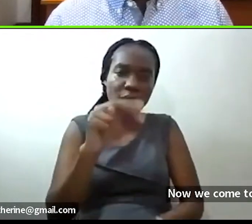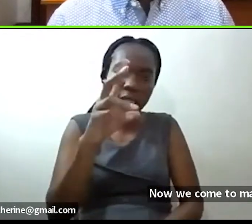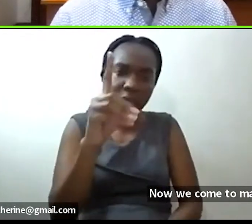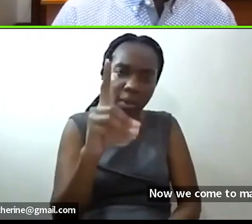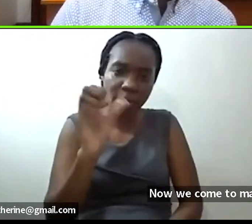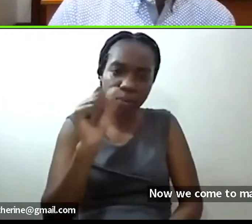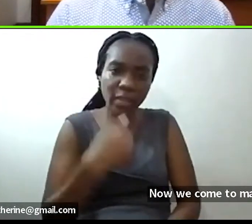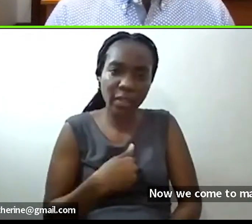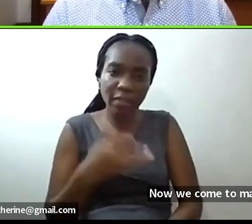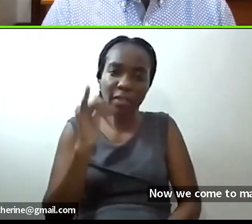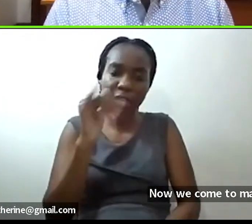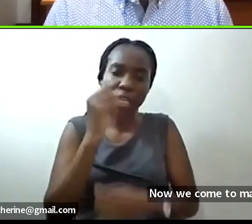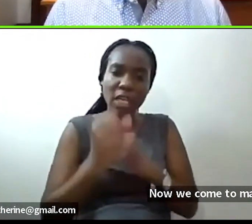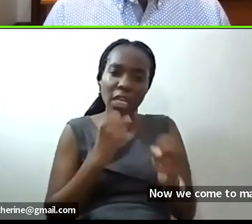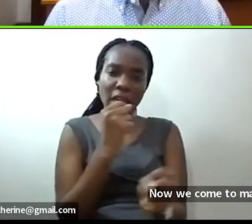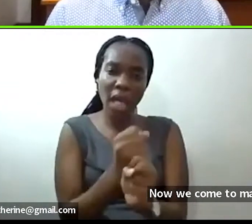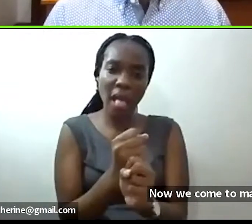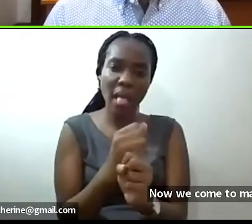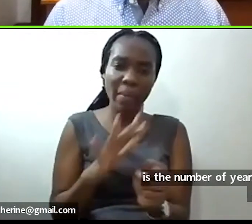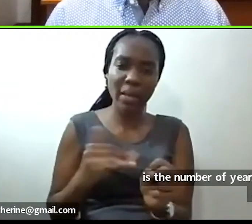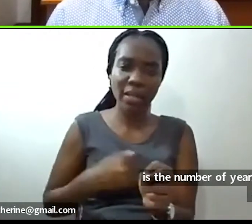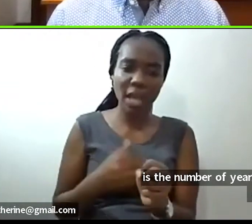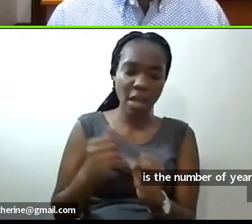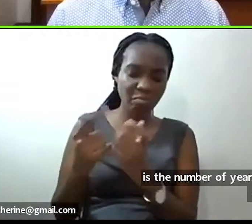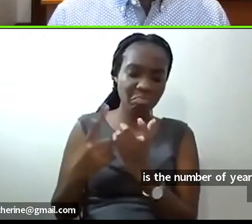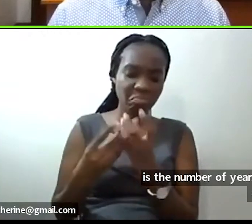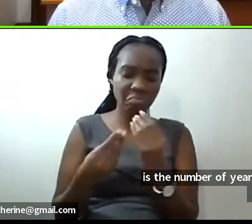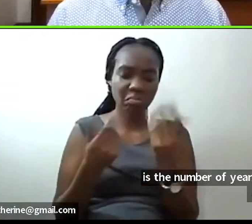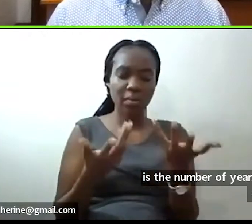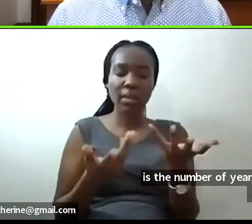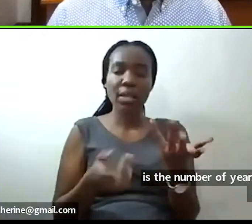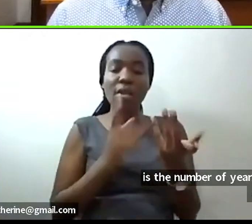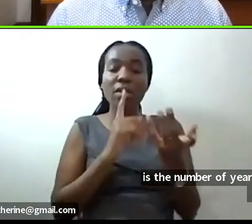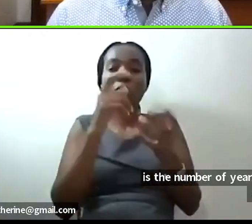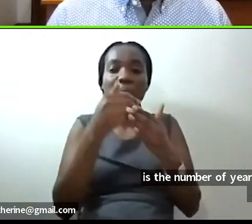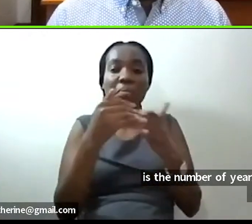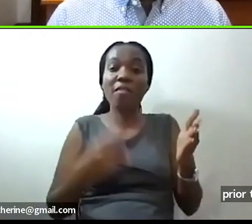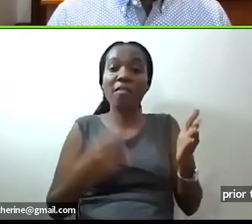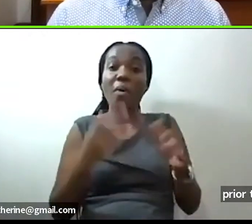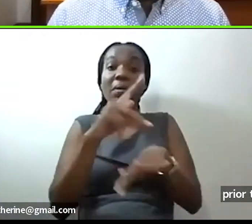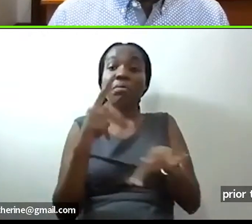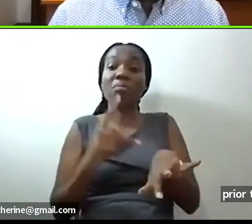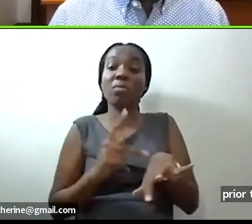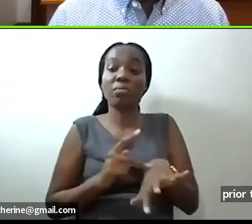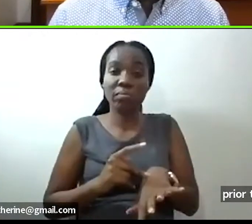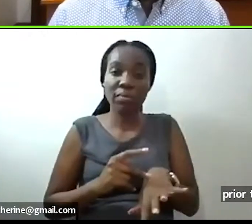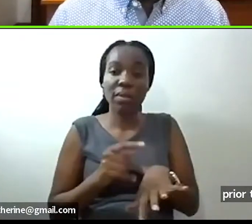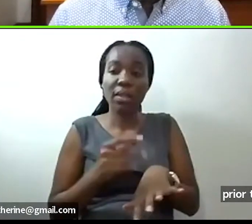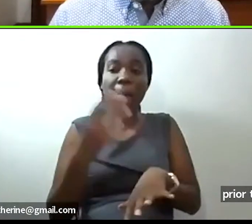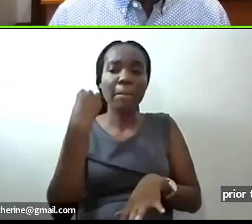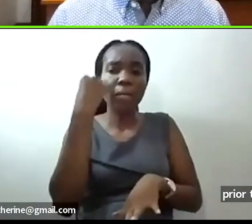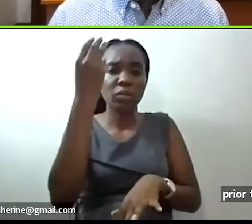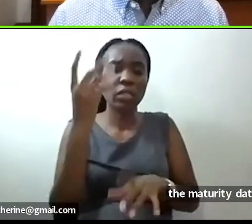years remaining prior to the principal payment. The maturity date of a bond refers to the date that the debt